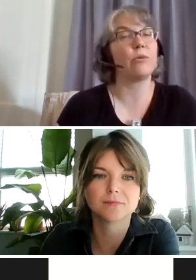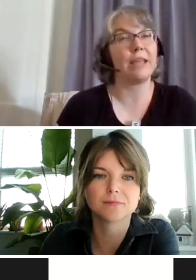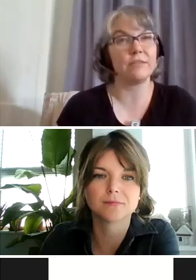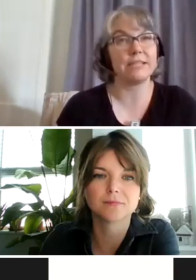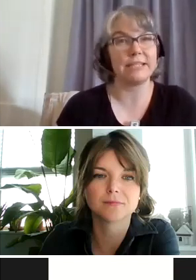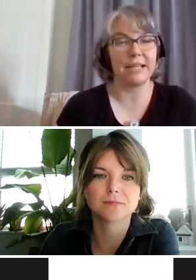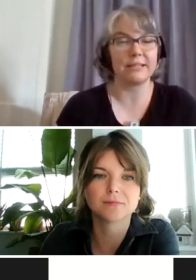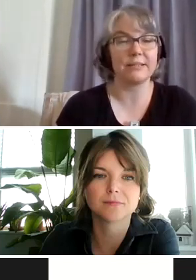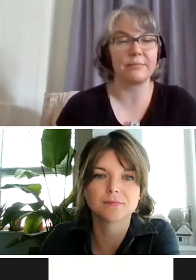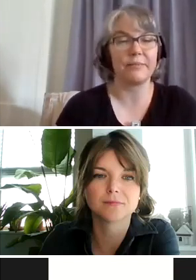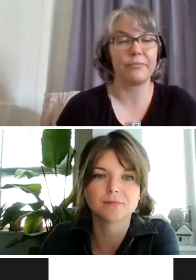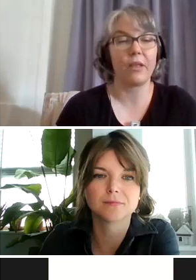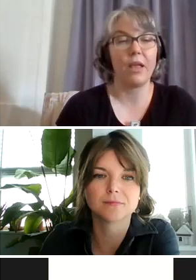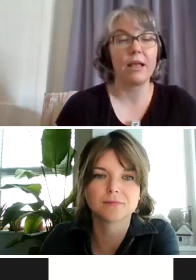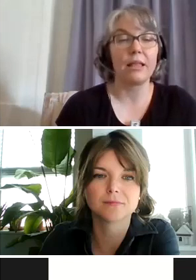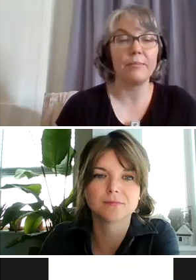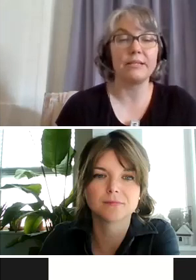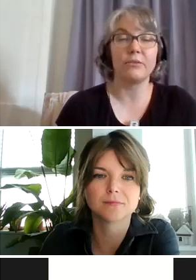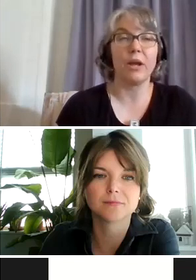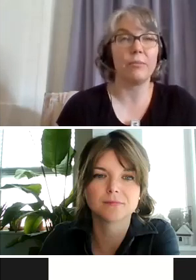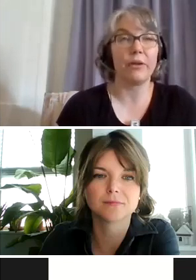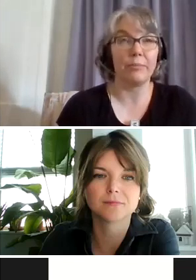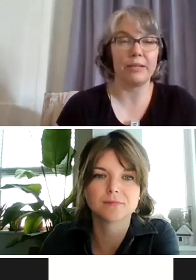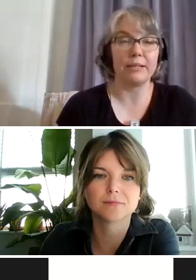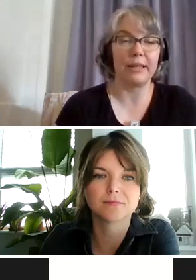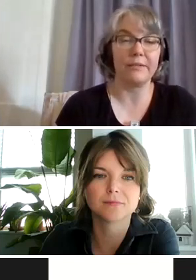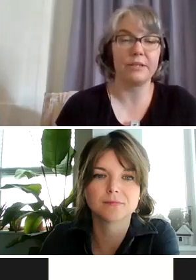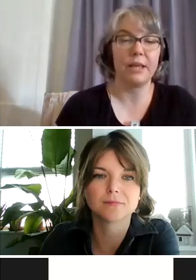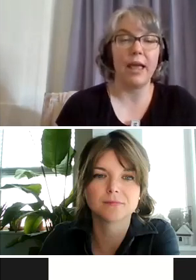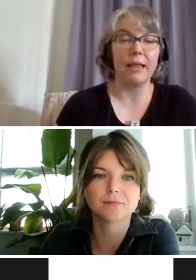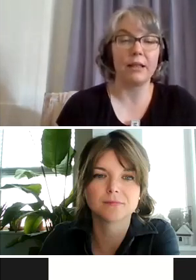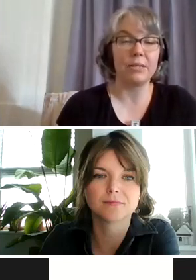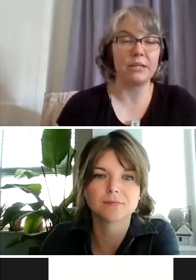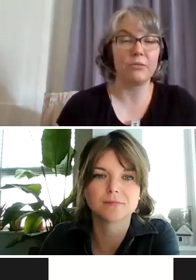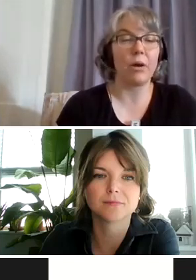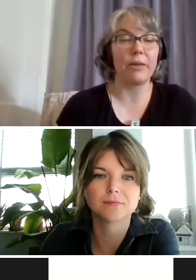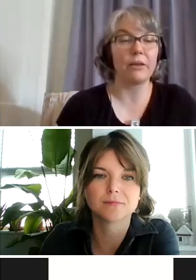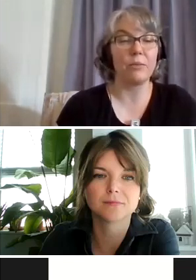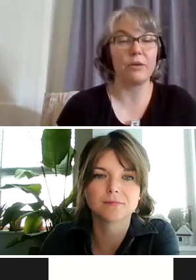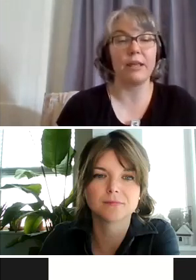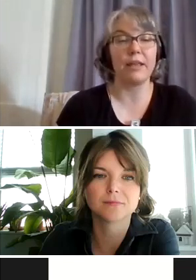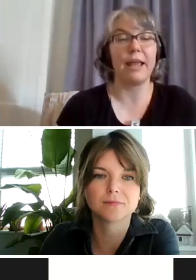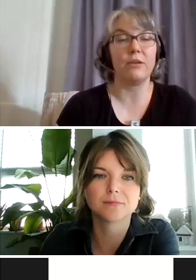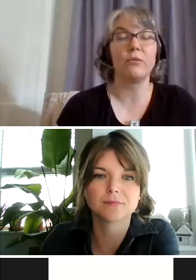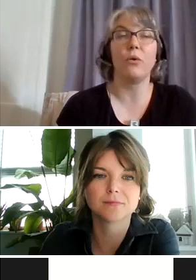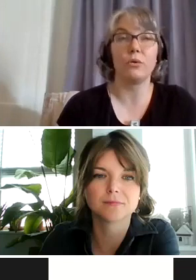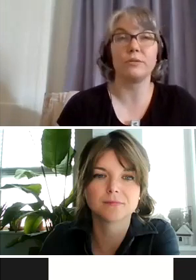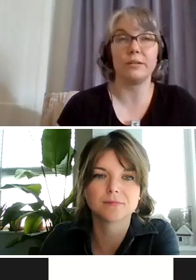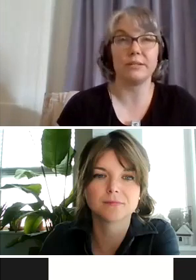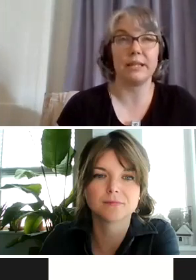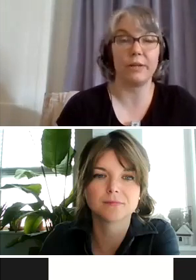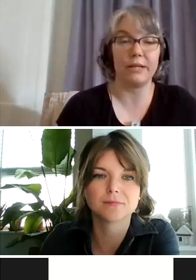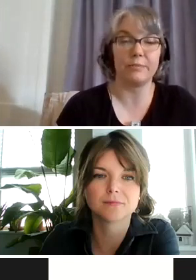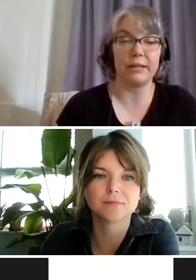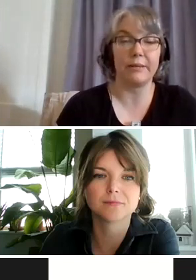in neighboring Galveston, Texas. Clementine's grandmother had been enslaved, and Clementine grew up in a community that had known the horrors